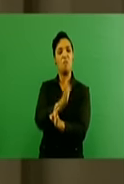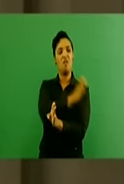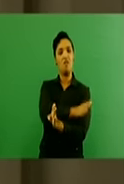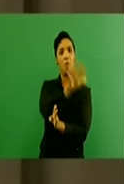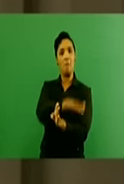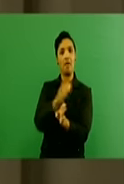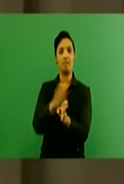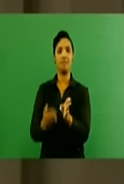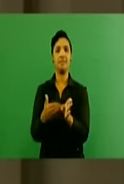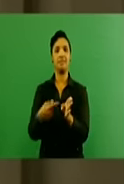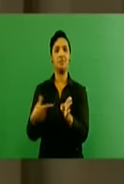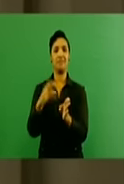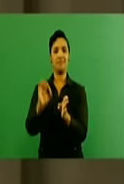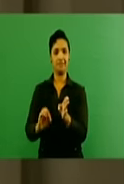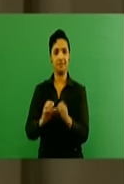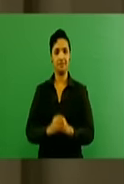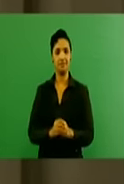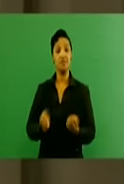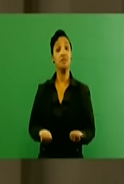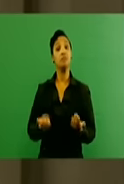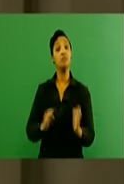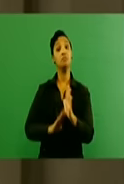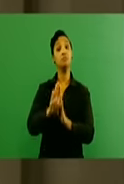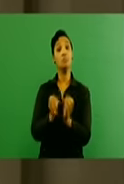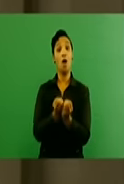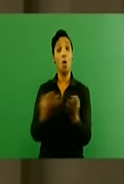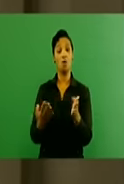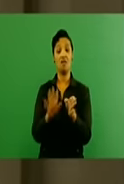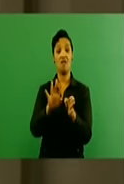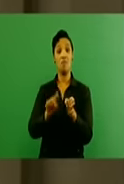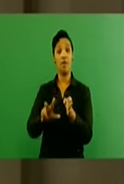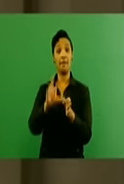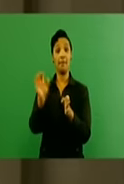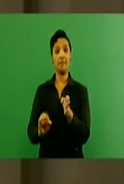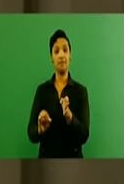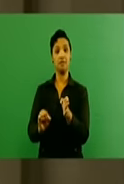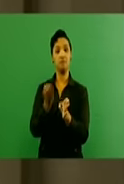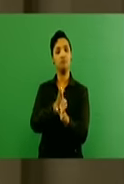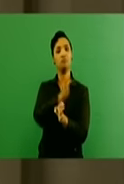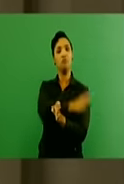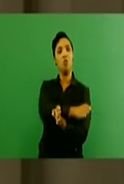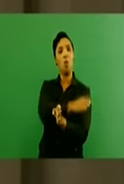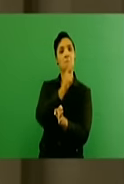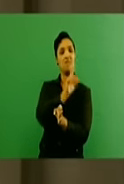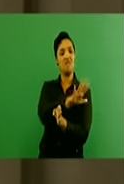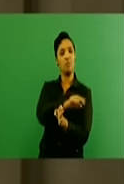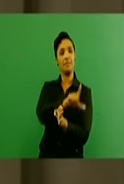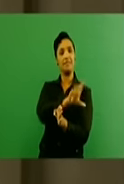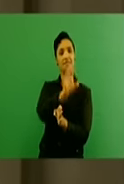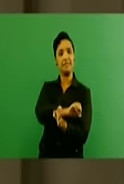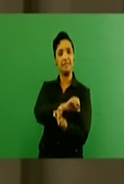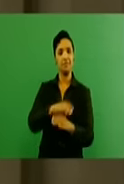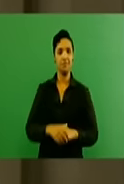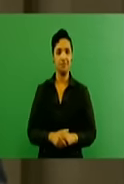May, while services increased by 5.8%, up from 5.7% in